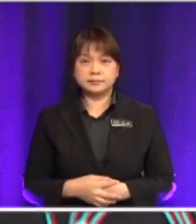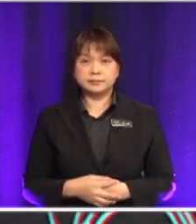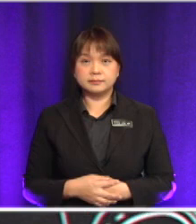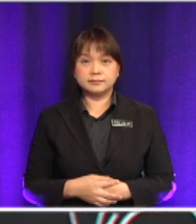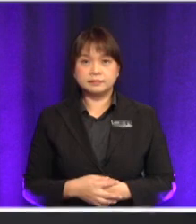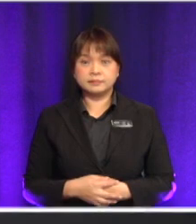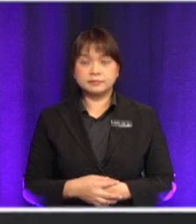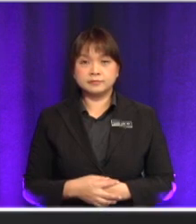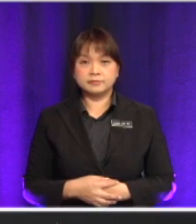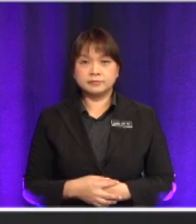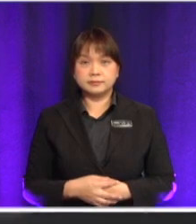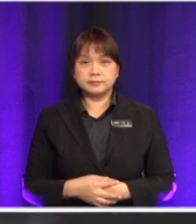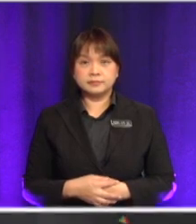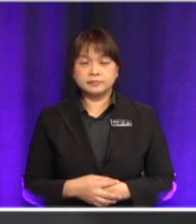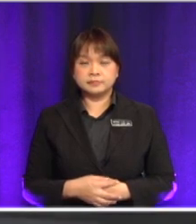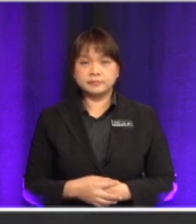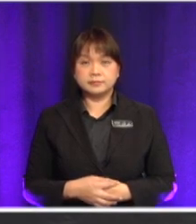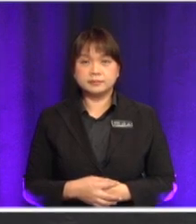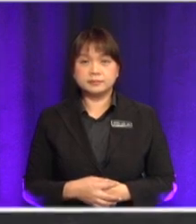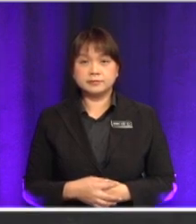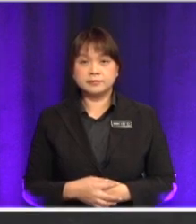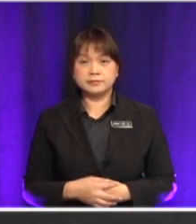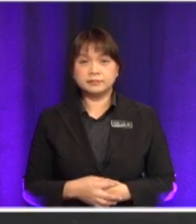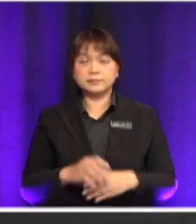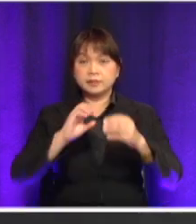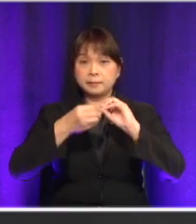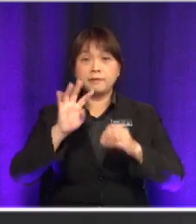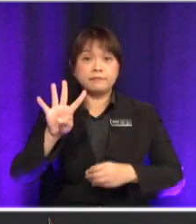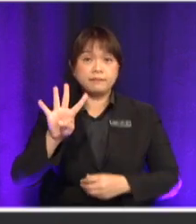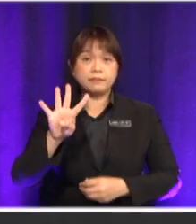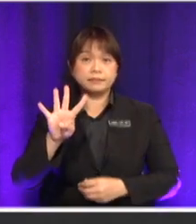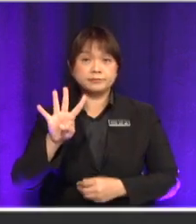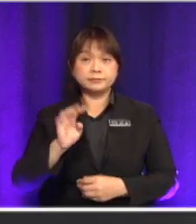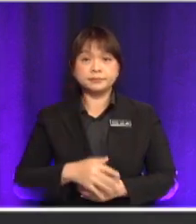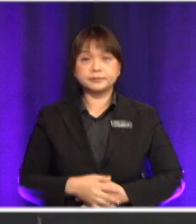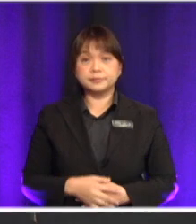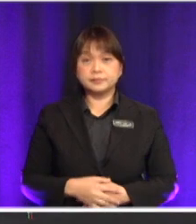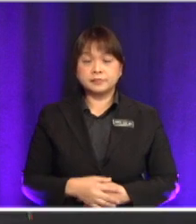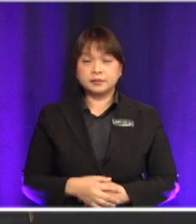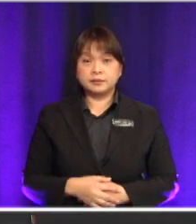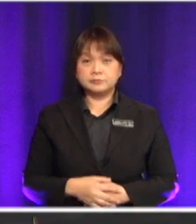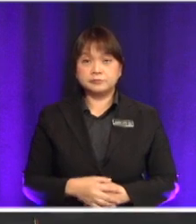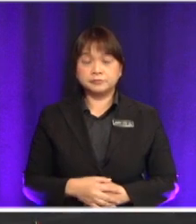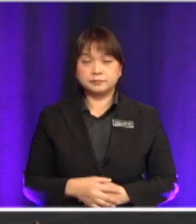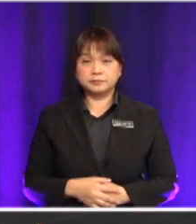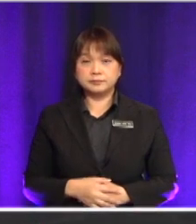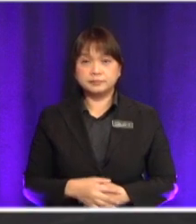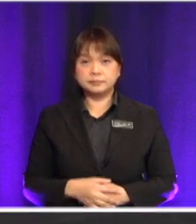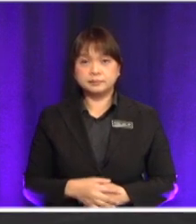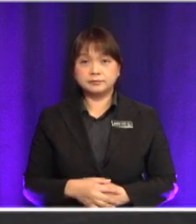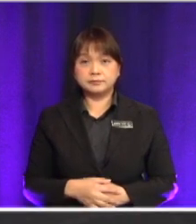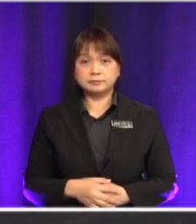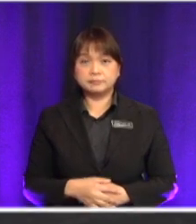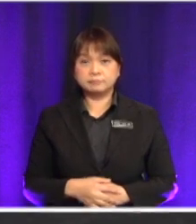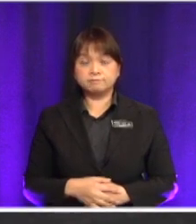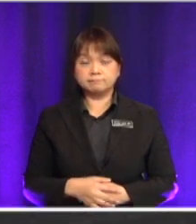well. Okay, let's move on to question 4. This one is so obvious. True or false,